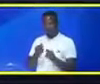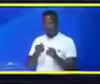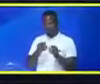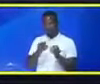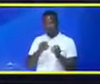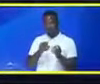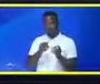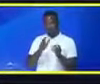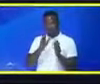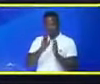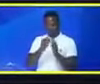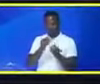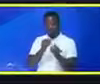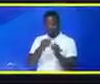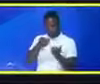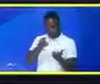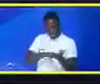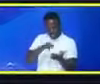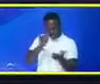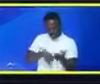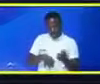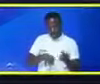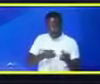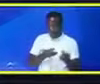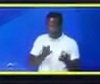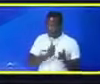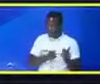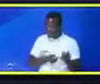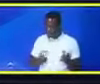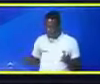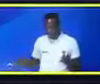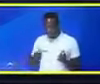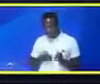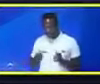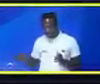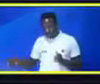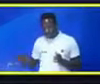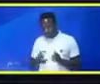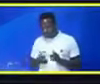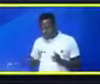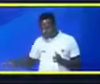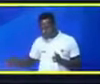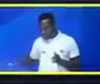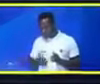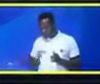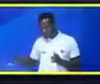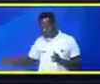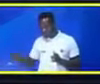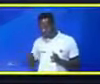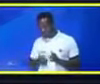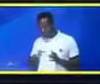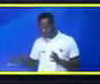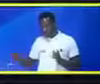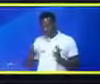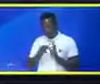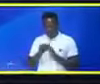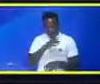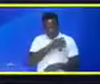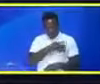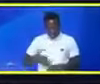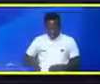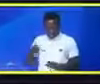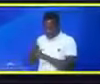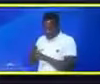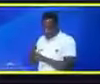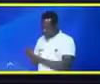to the last person by the aisle, left or right, just to organize the receiving. And don't worry, nobody is reading